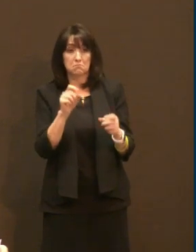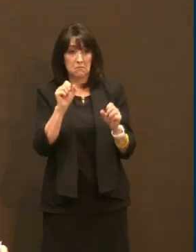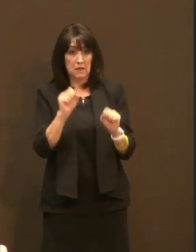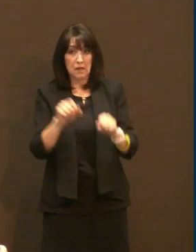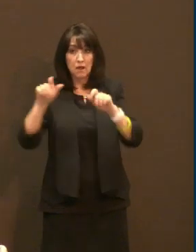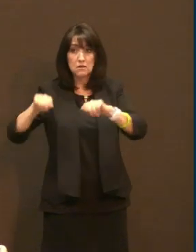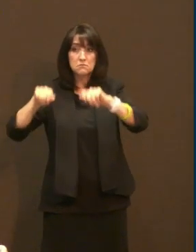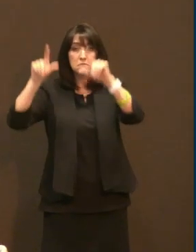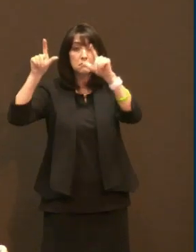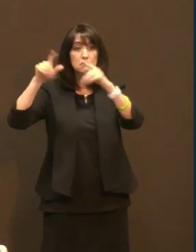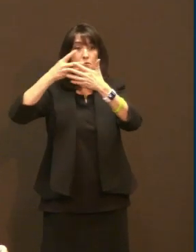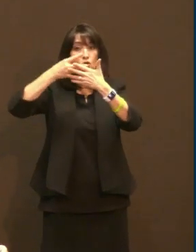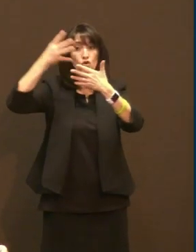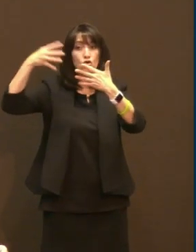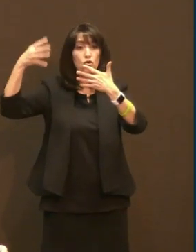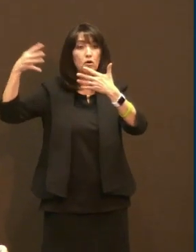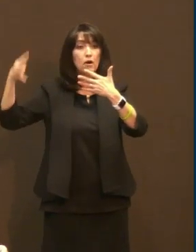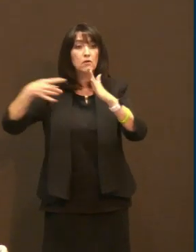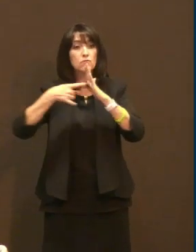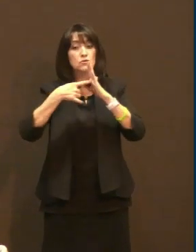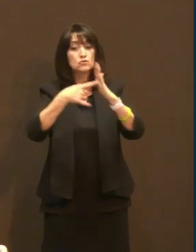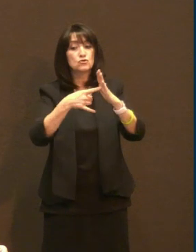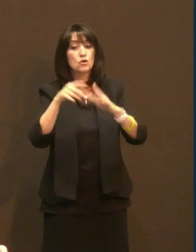visit on the